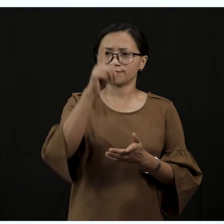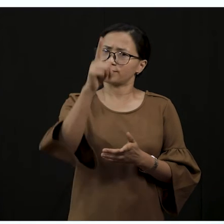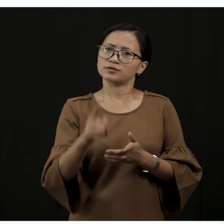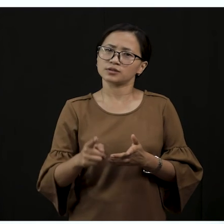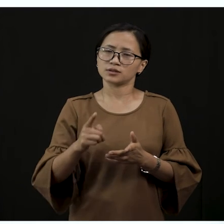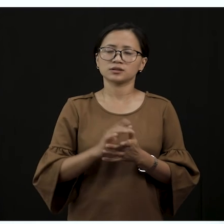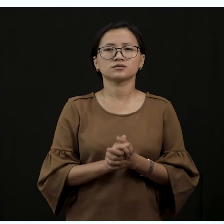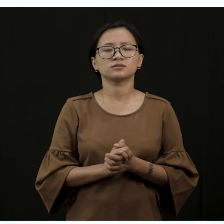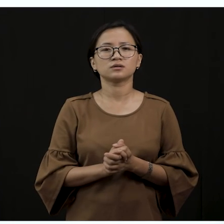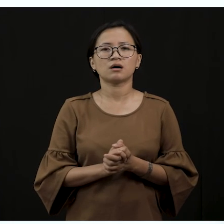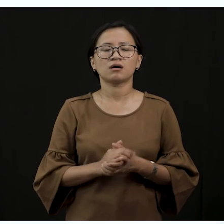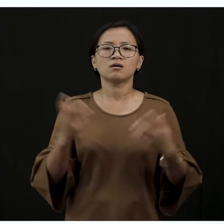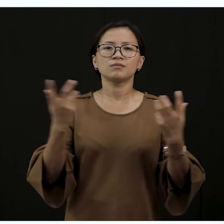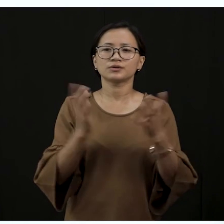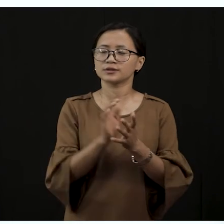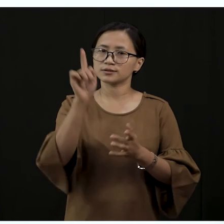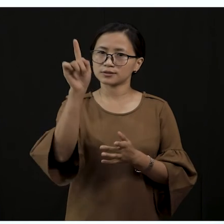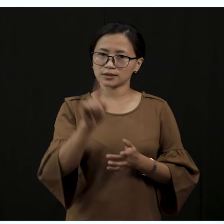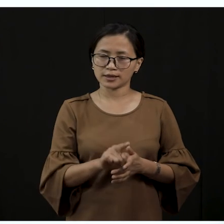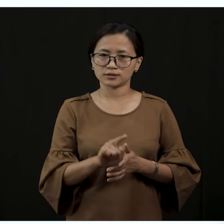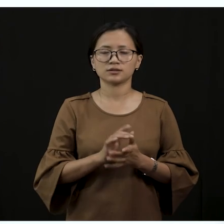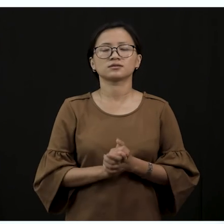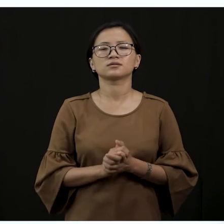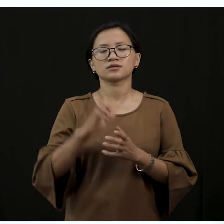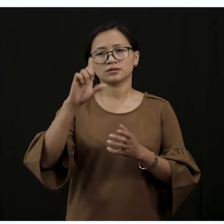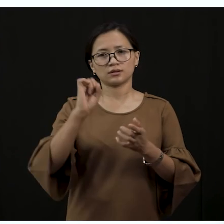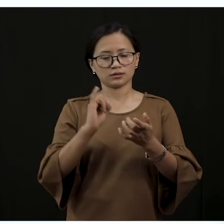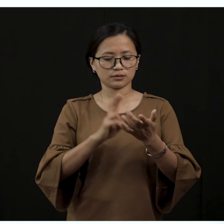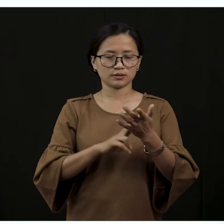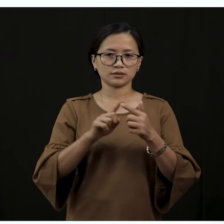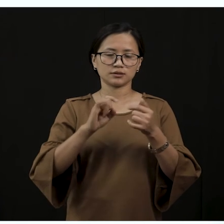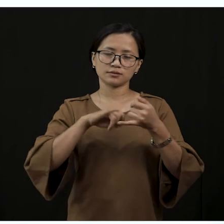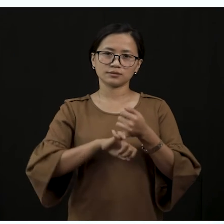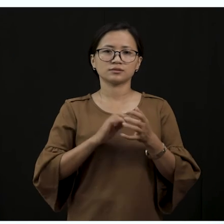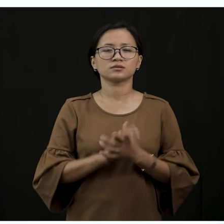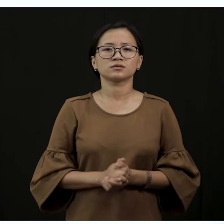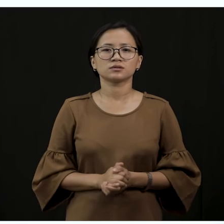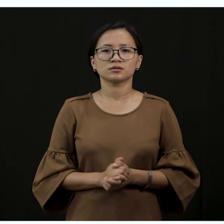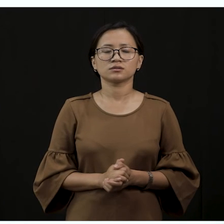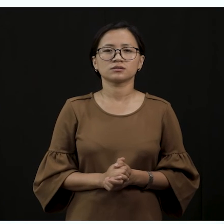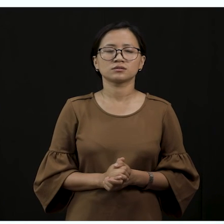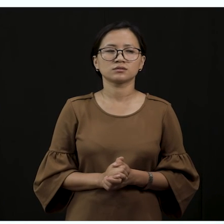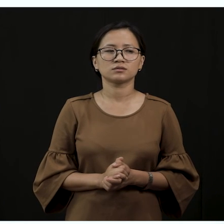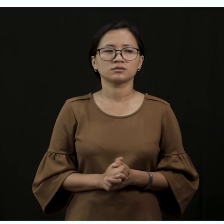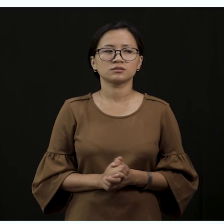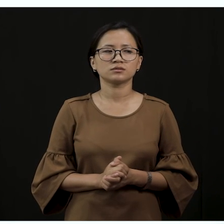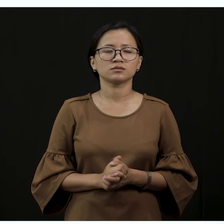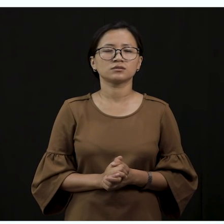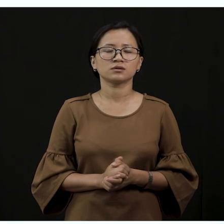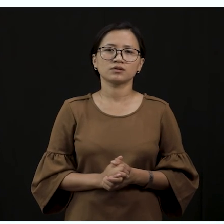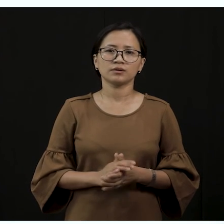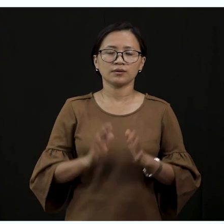vertical lines? Then there are how many slanting lines? Okay, then